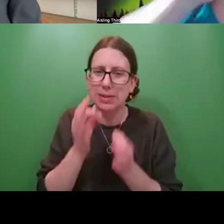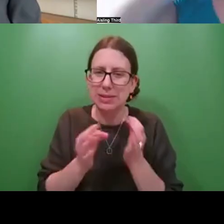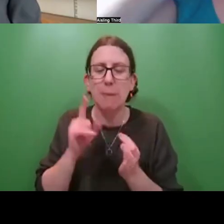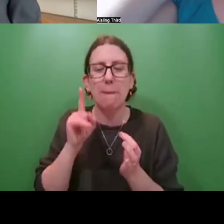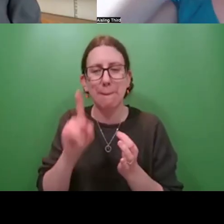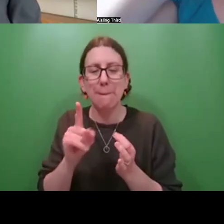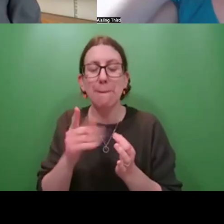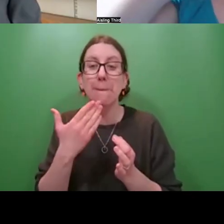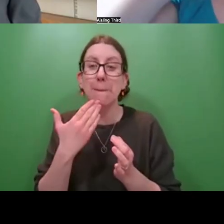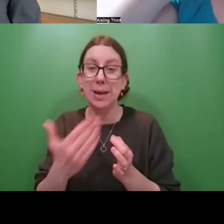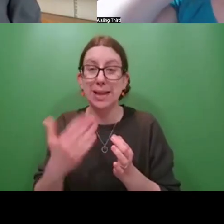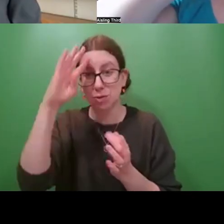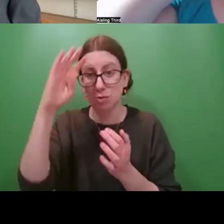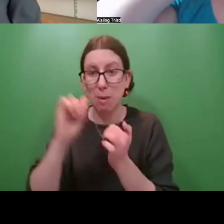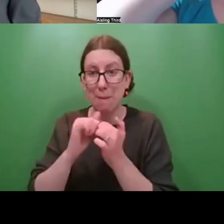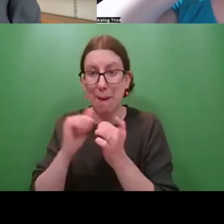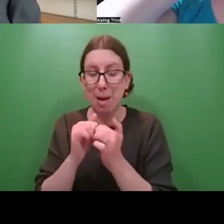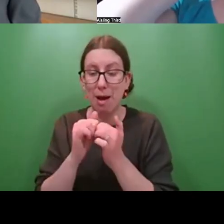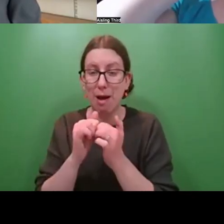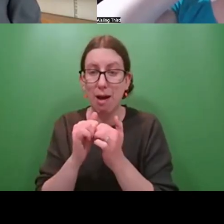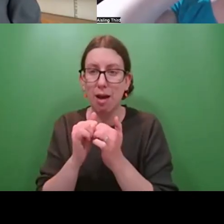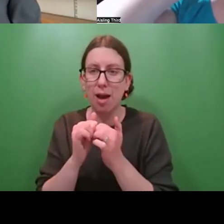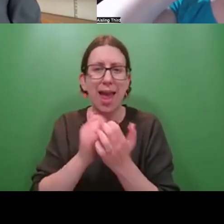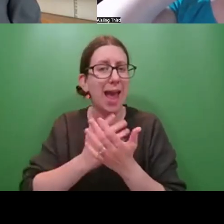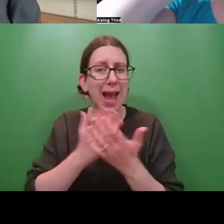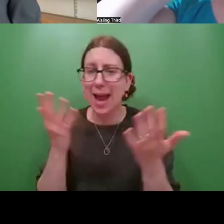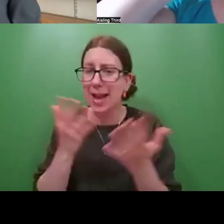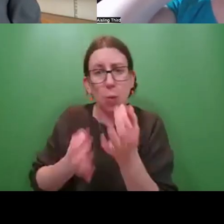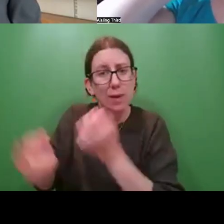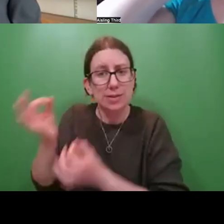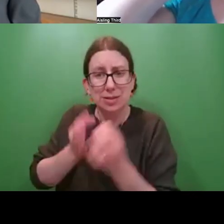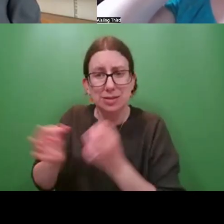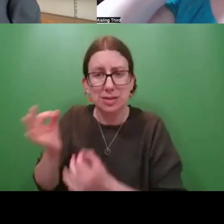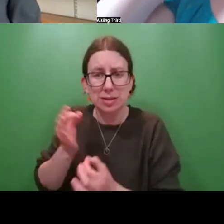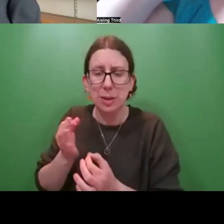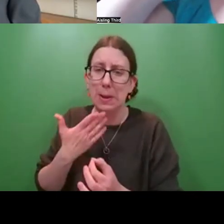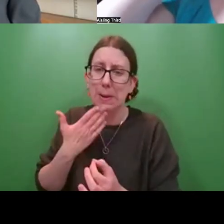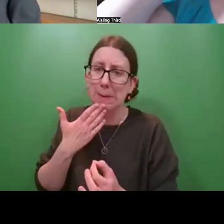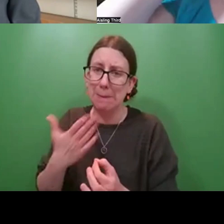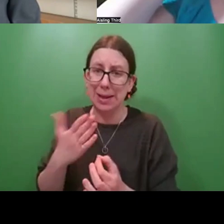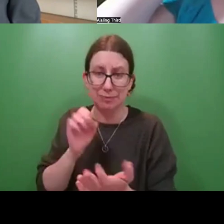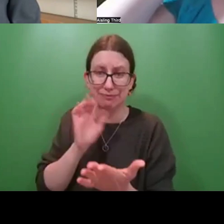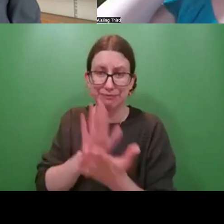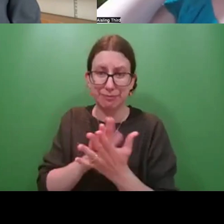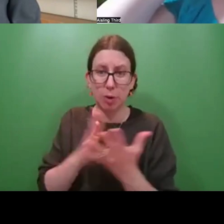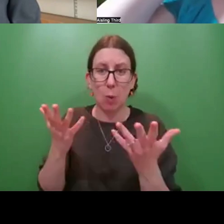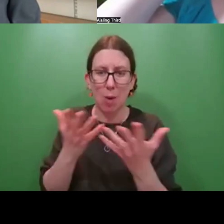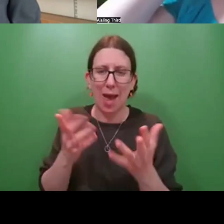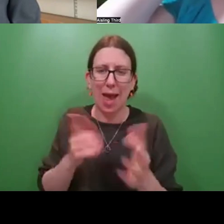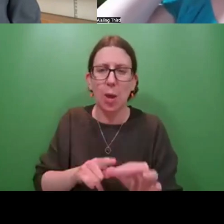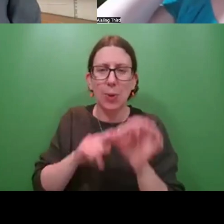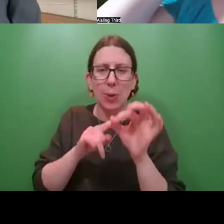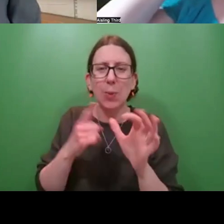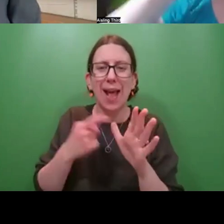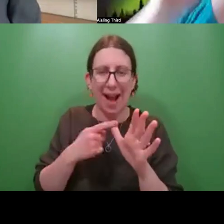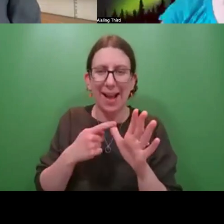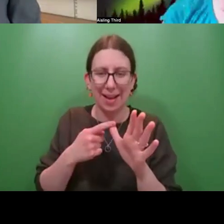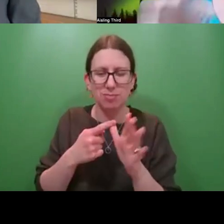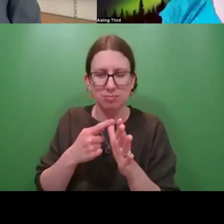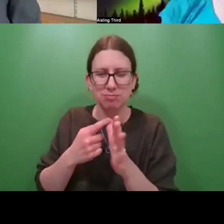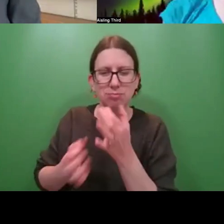everyone, can you put any questions you have in the Q&A, and we will